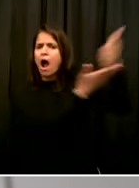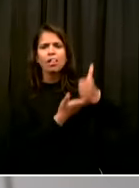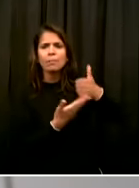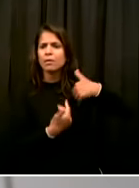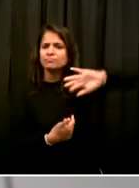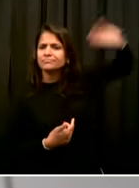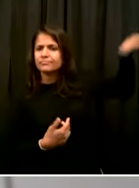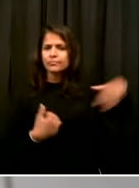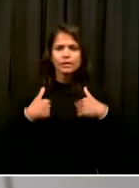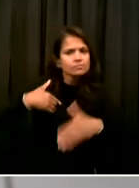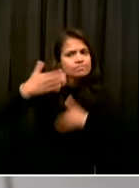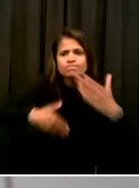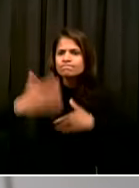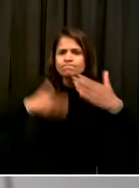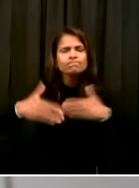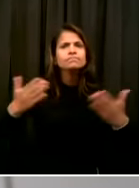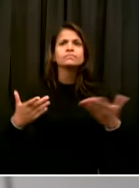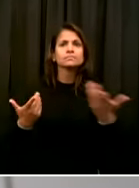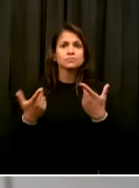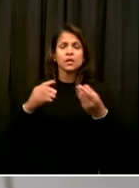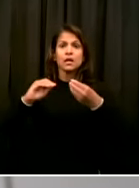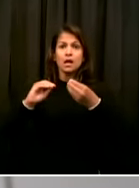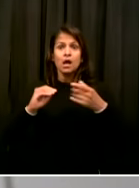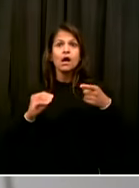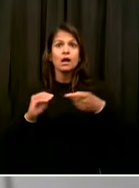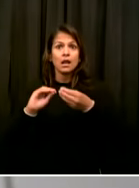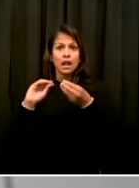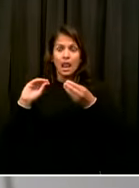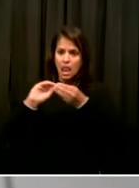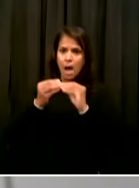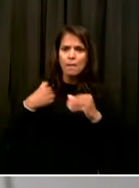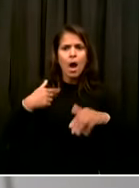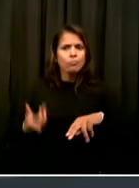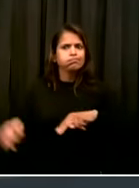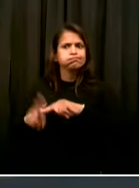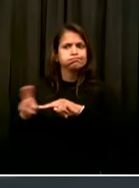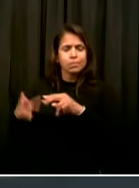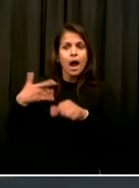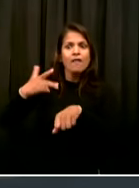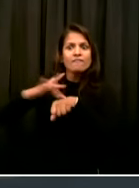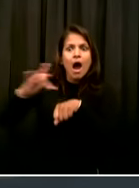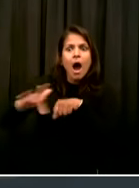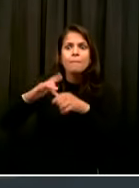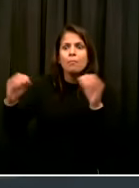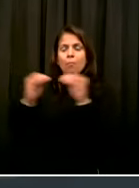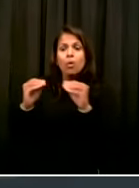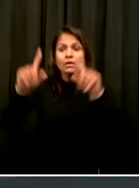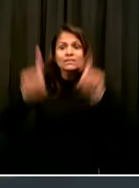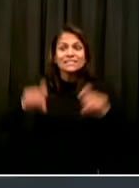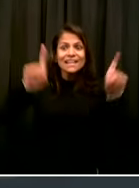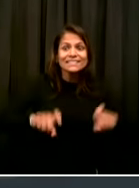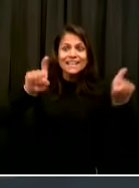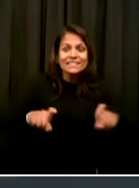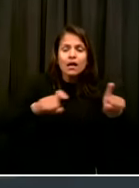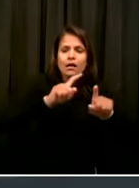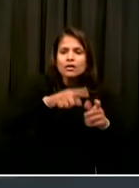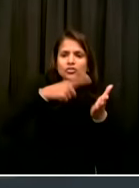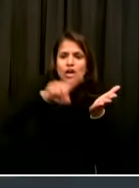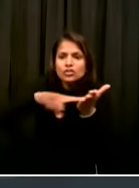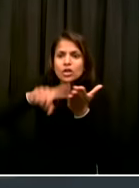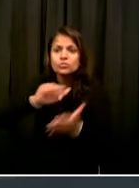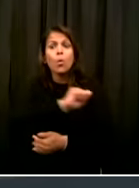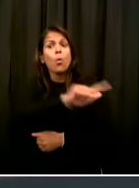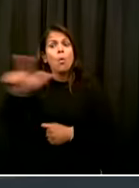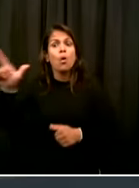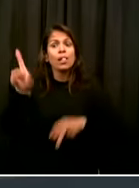effort, a special outreach effort, a special blitz, Get Tested Tuesday. Everyone who has not yet got